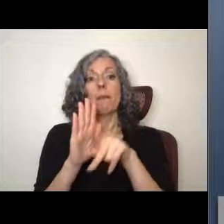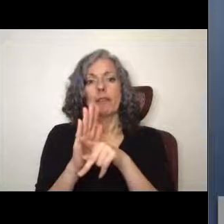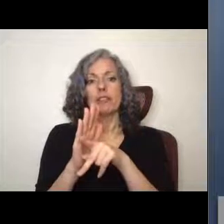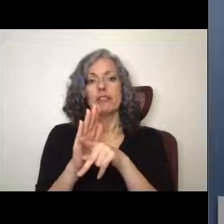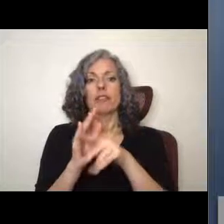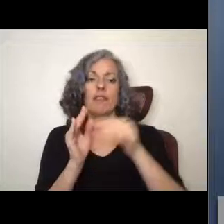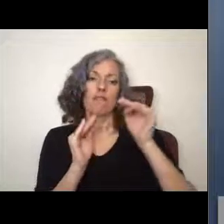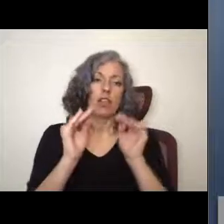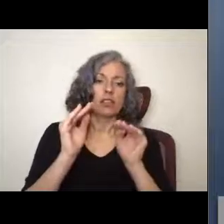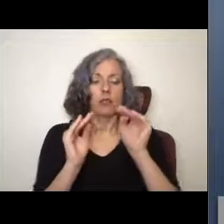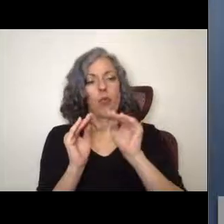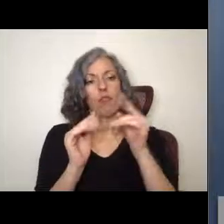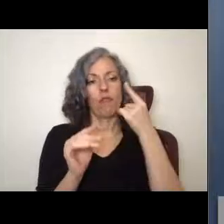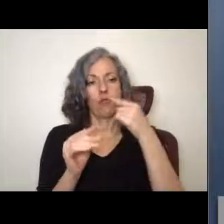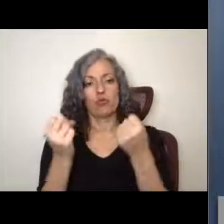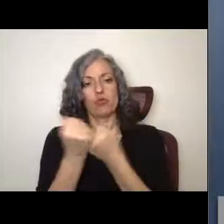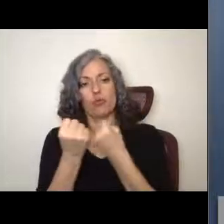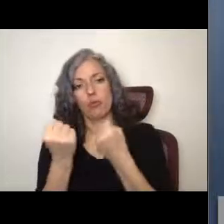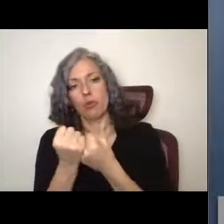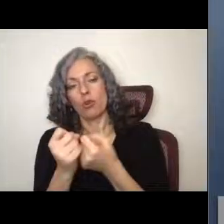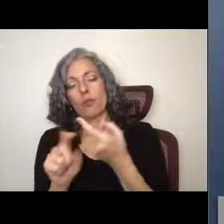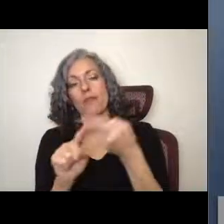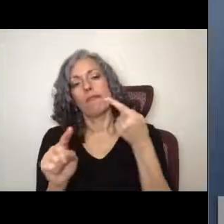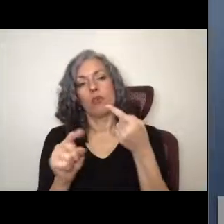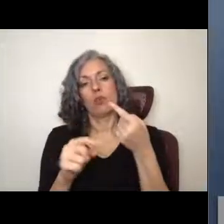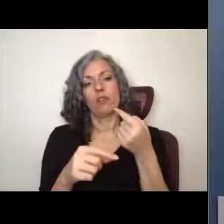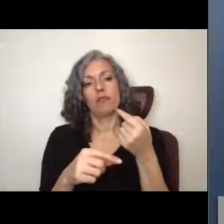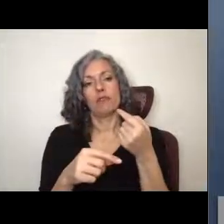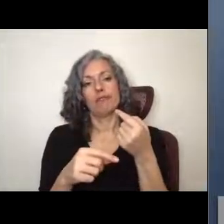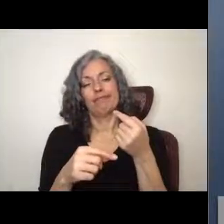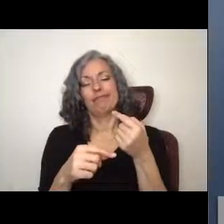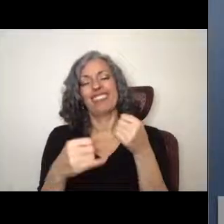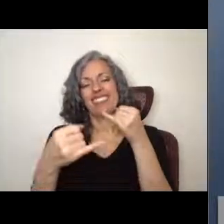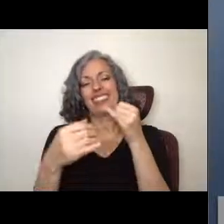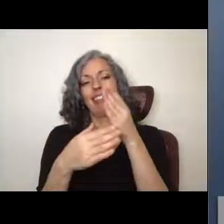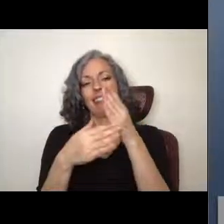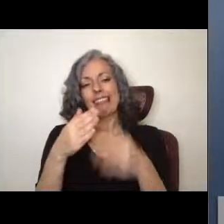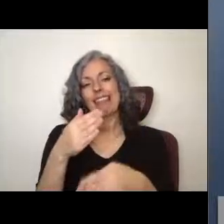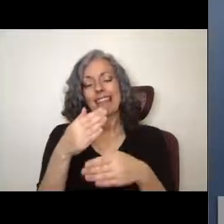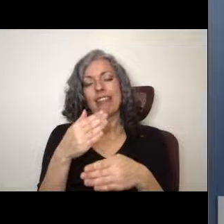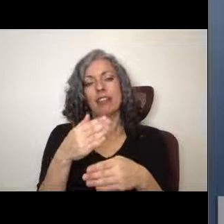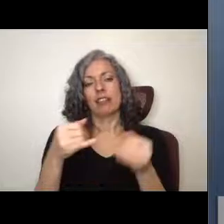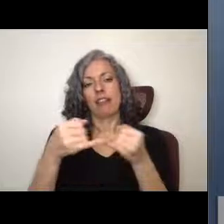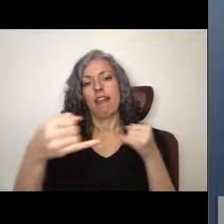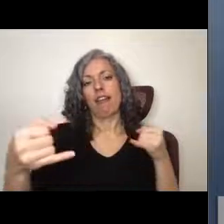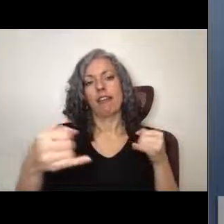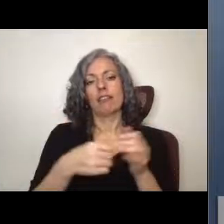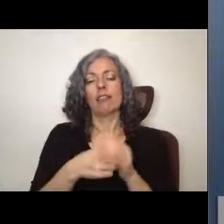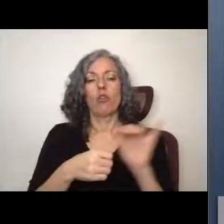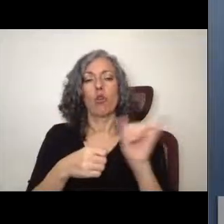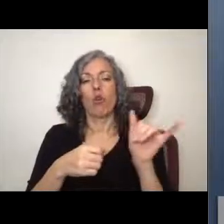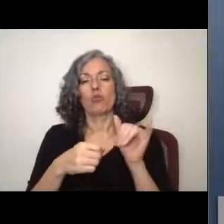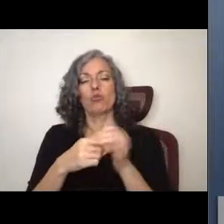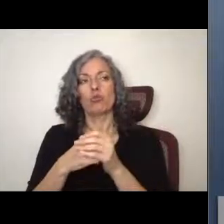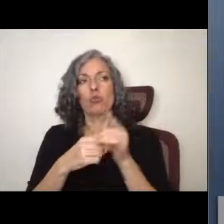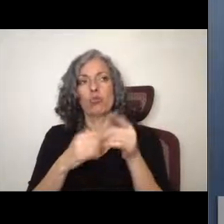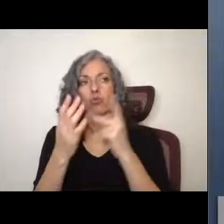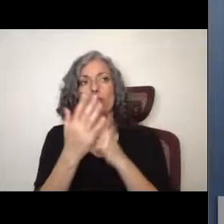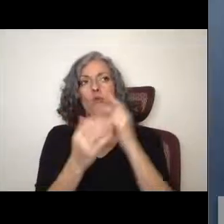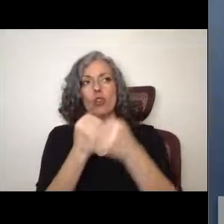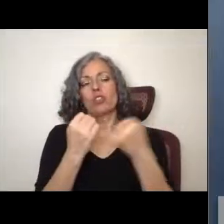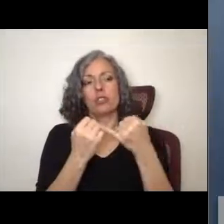express support for projects before critical deadlines without having to wait for a Commission meeting to take formal action, while also ensuring that those projects that the